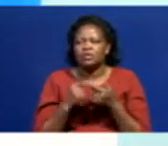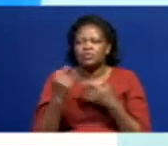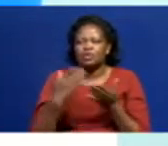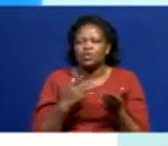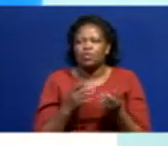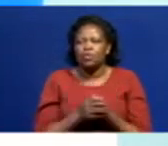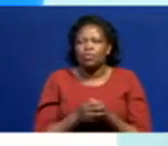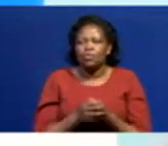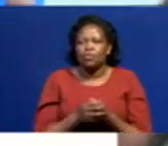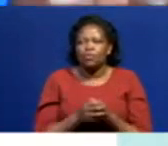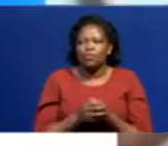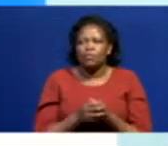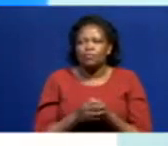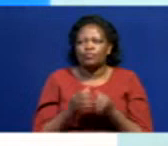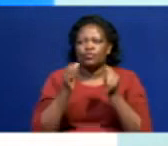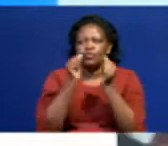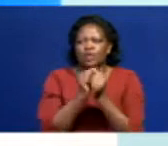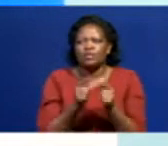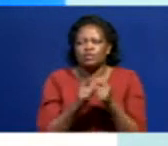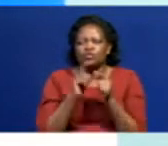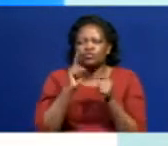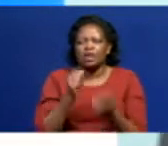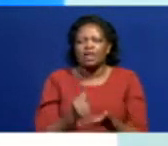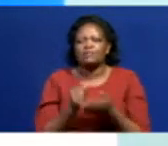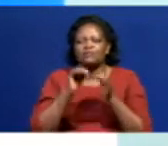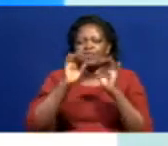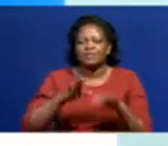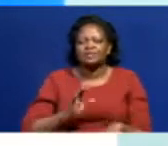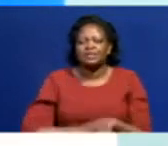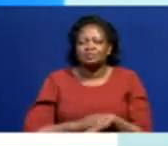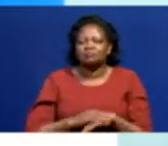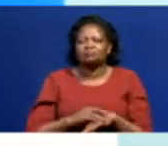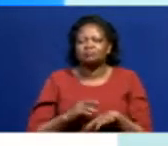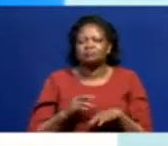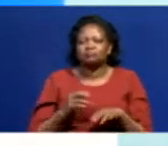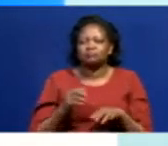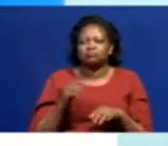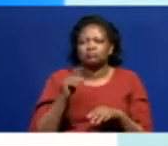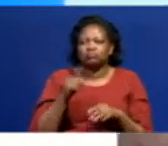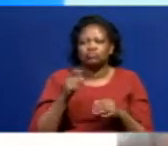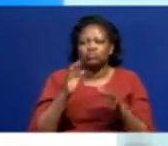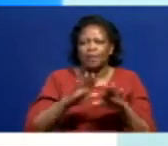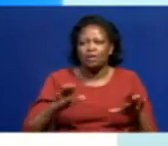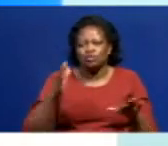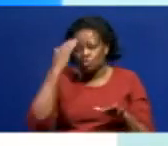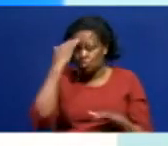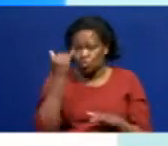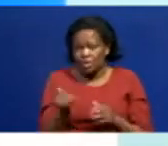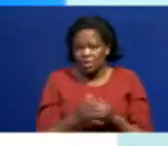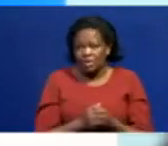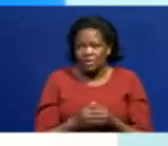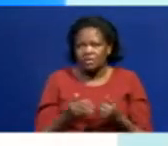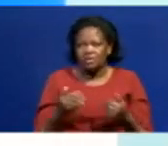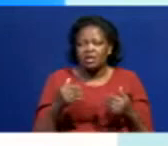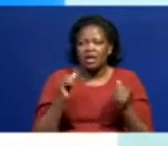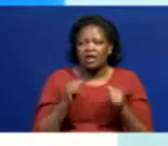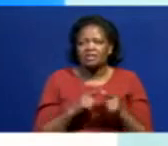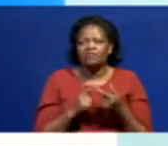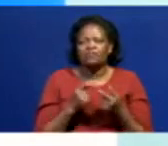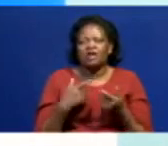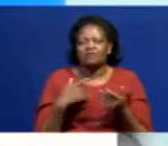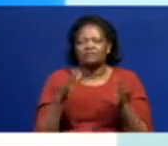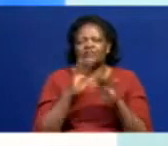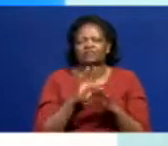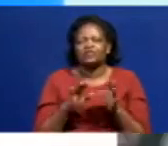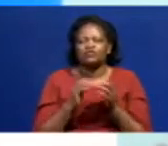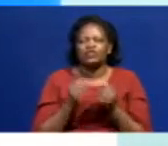and Kwik-Basket together, we should be able to enable farmers to get their outputs to market, because Kwik-Basket has that competence and we have the scale and